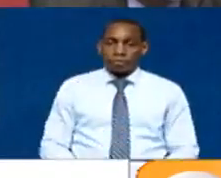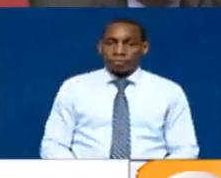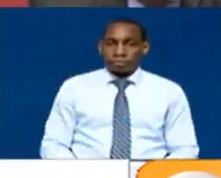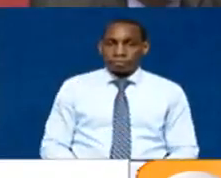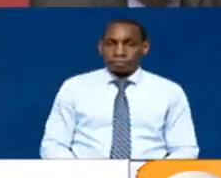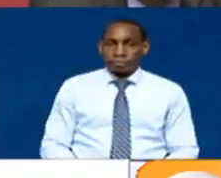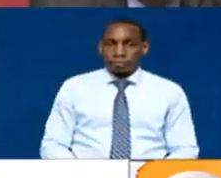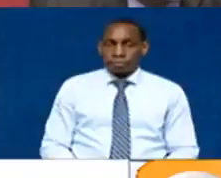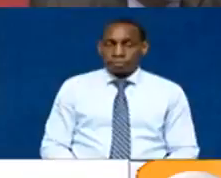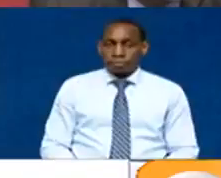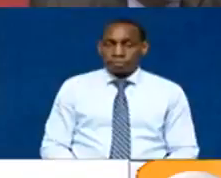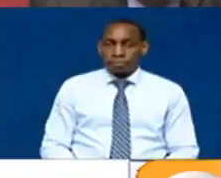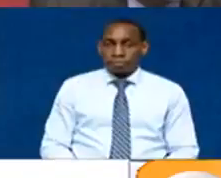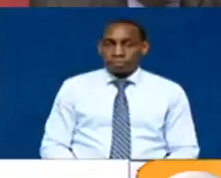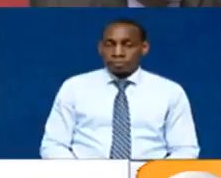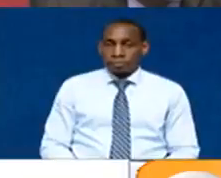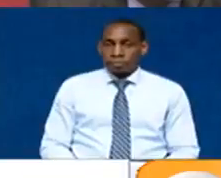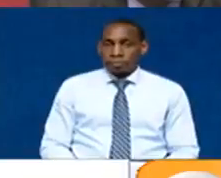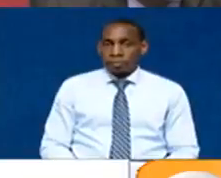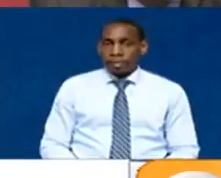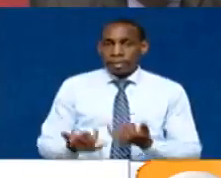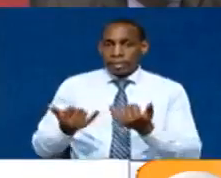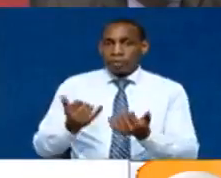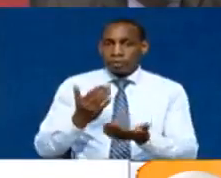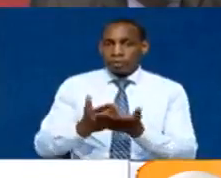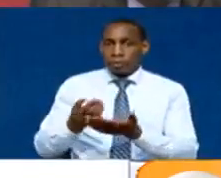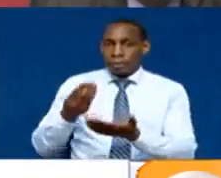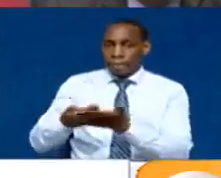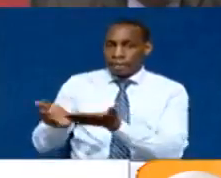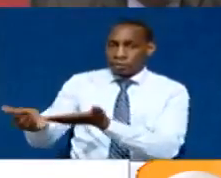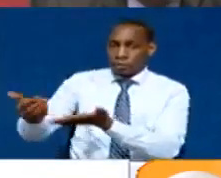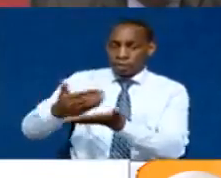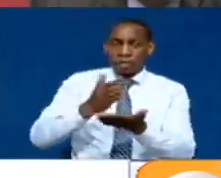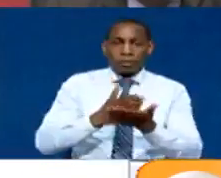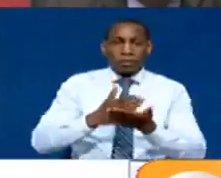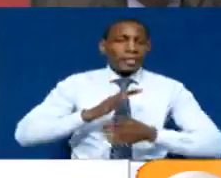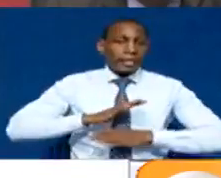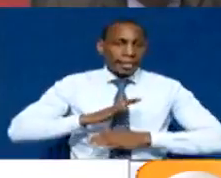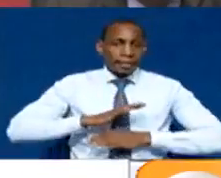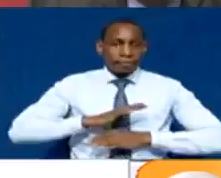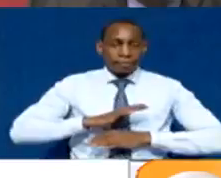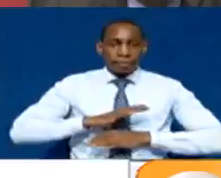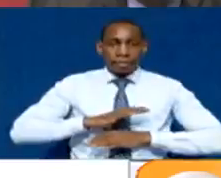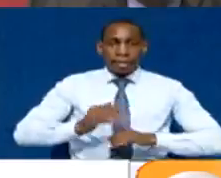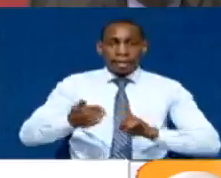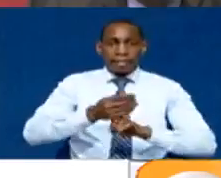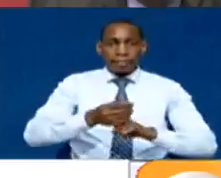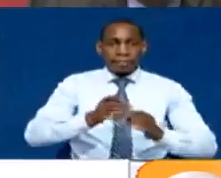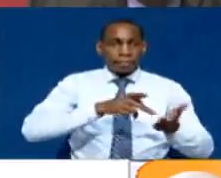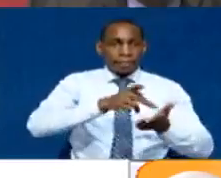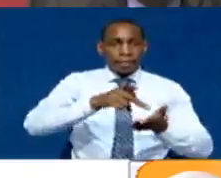the rational means, where the revenue we generate will just be enough to meet our expenditure.